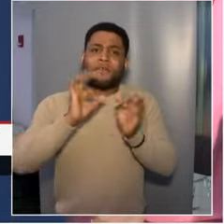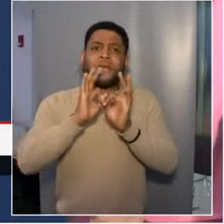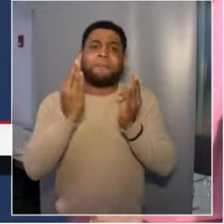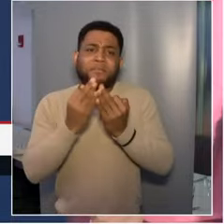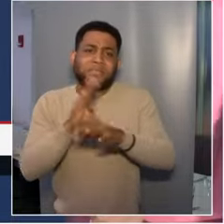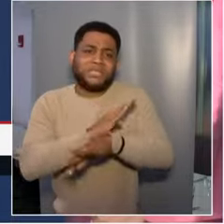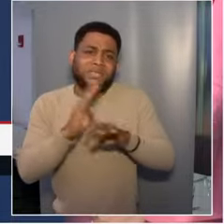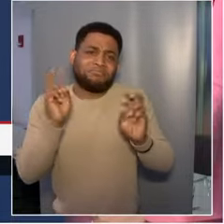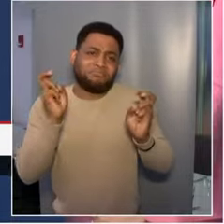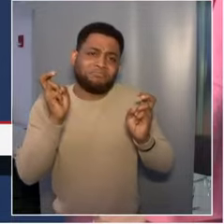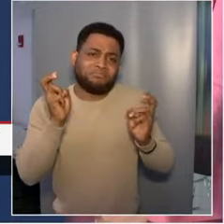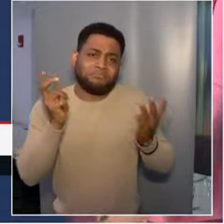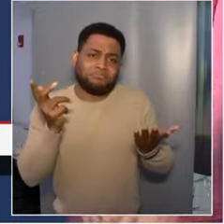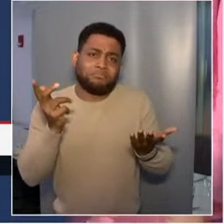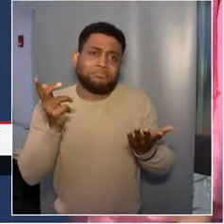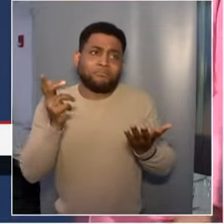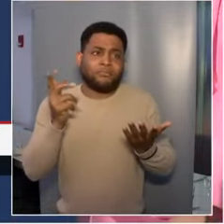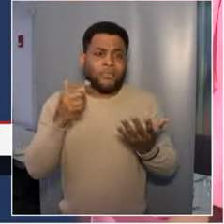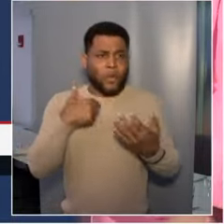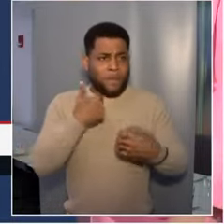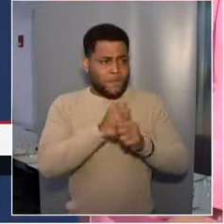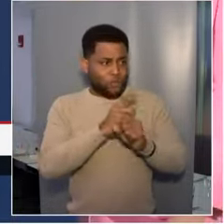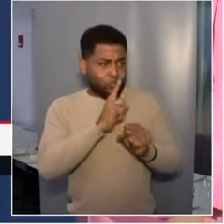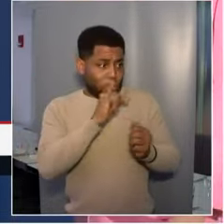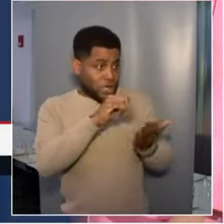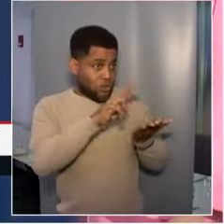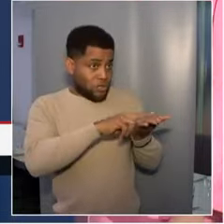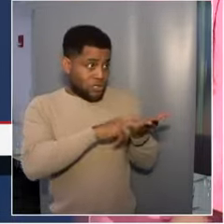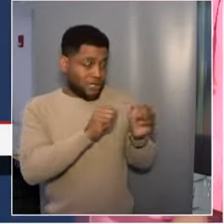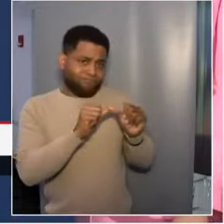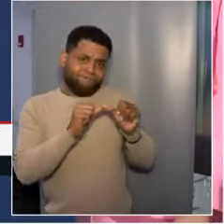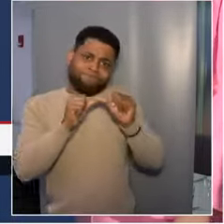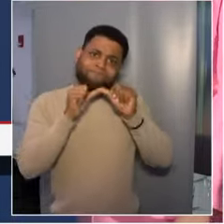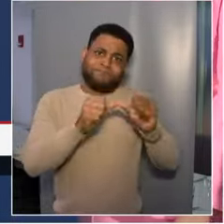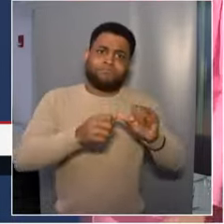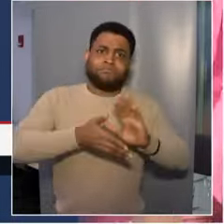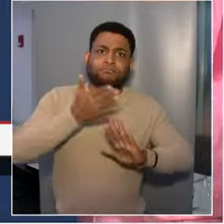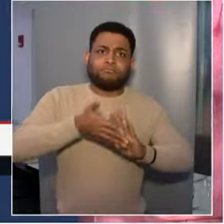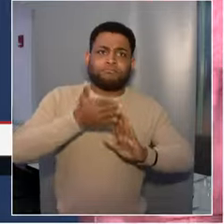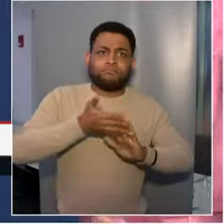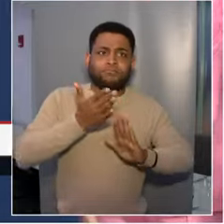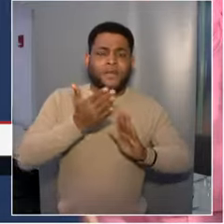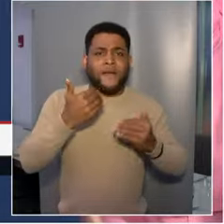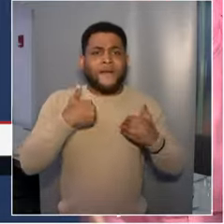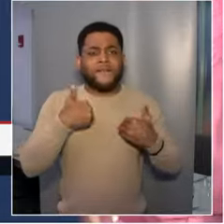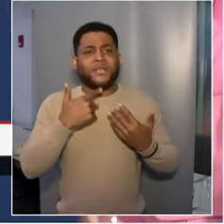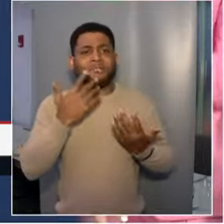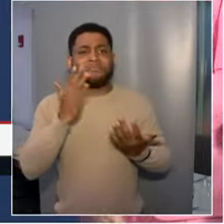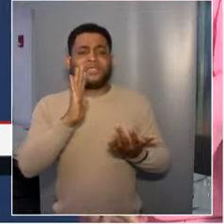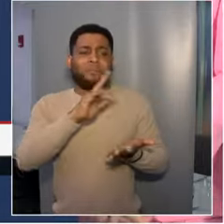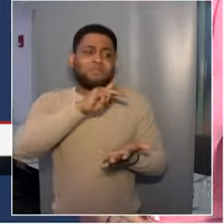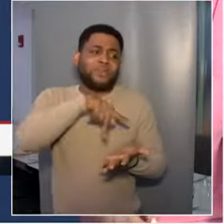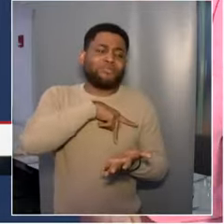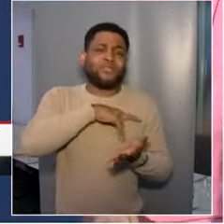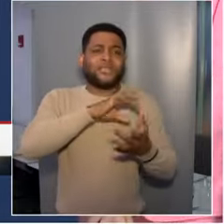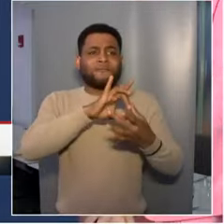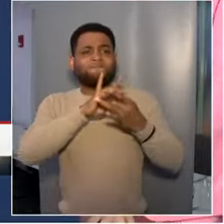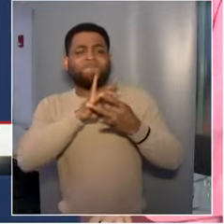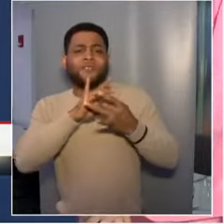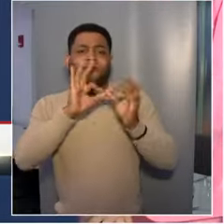sure that there's always that personal touch. And to be sincere, that's what the mayor, that's